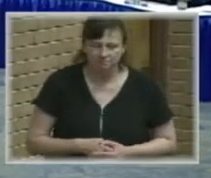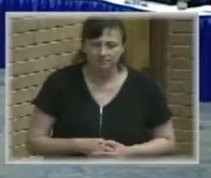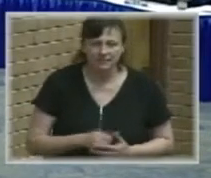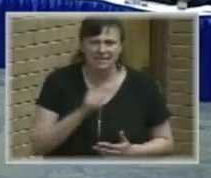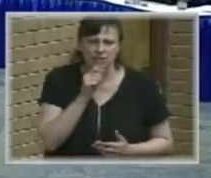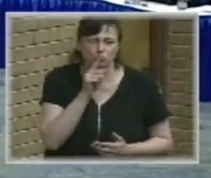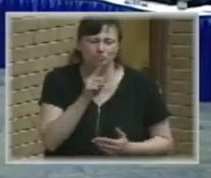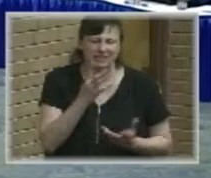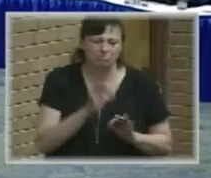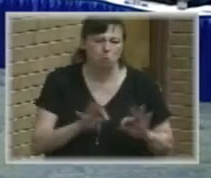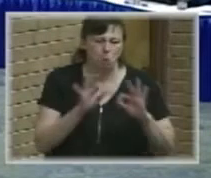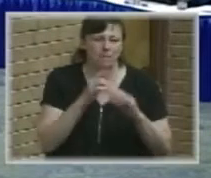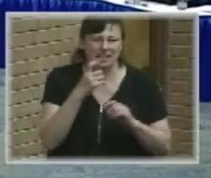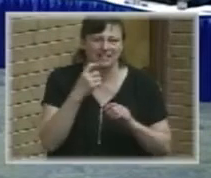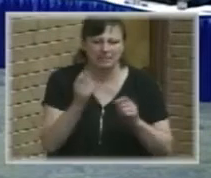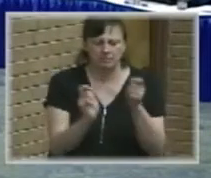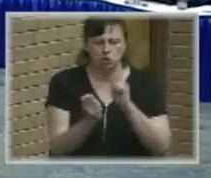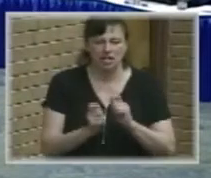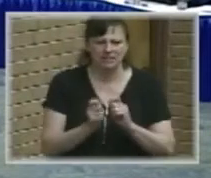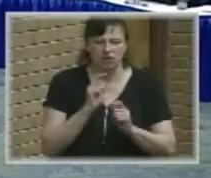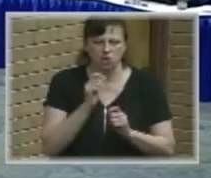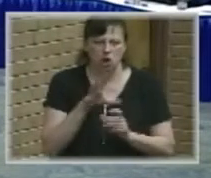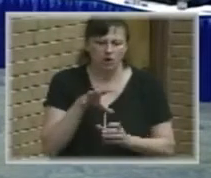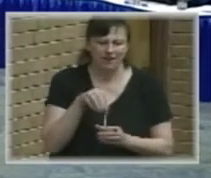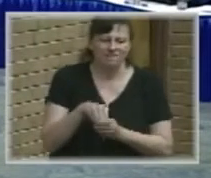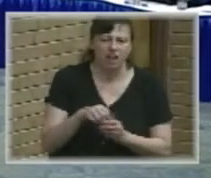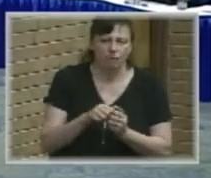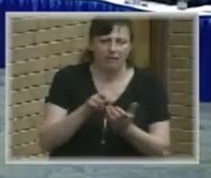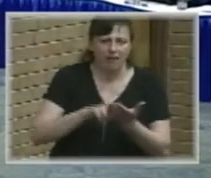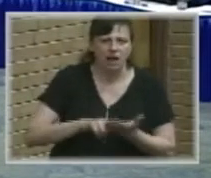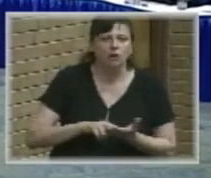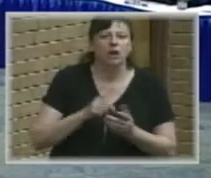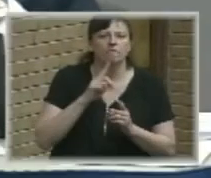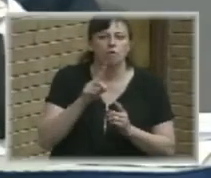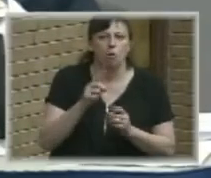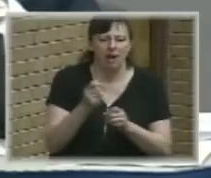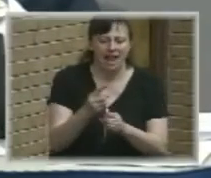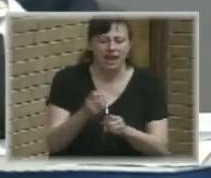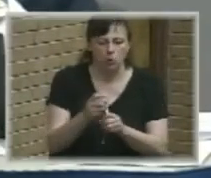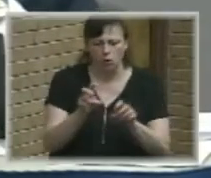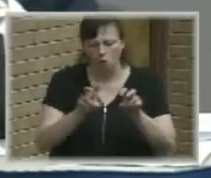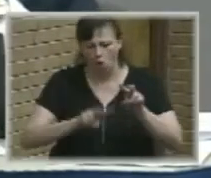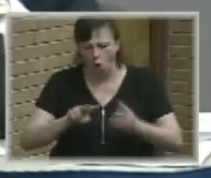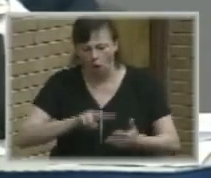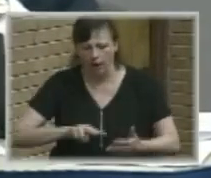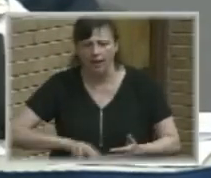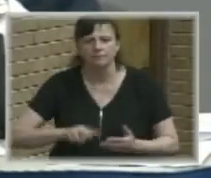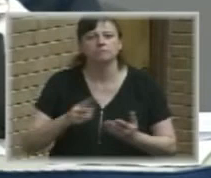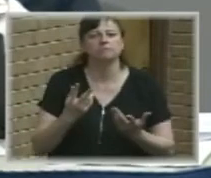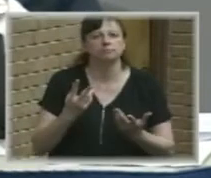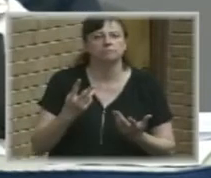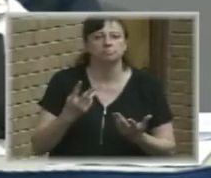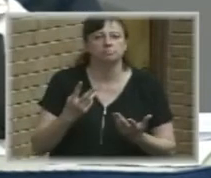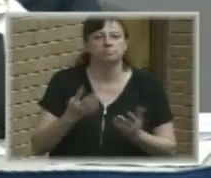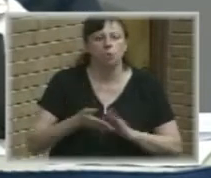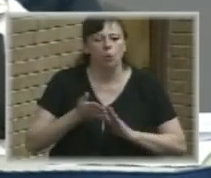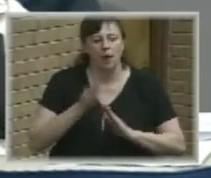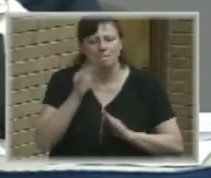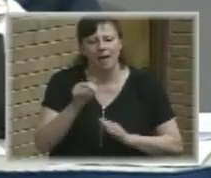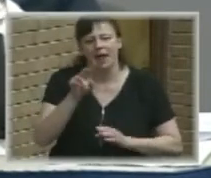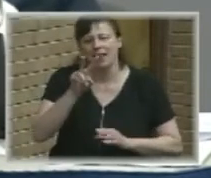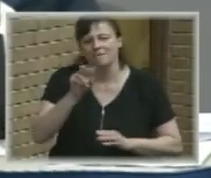because there's adjustments that are built into the contract for an annual audit conducted by the